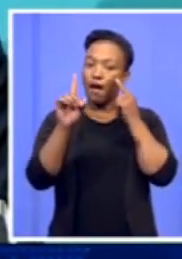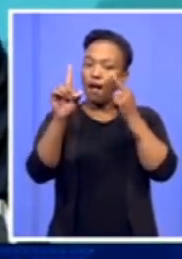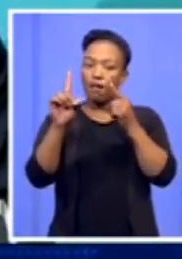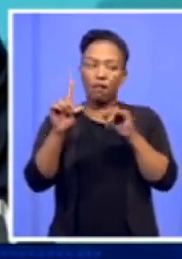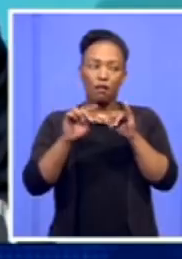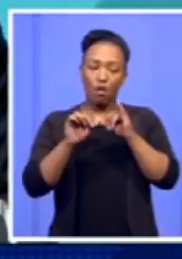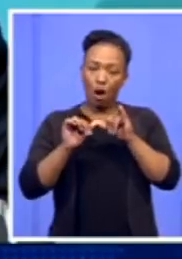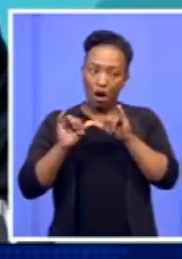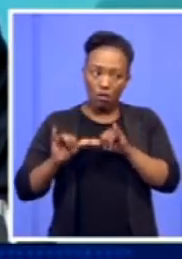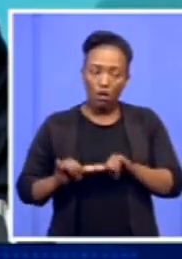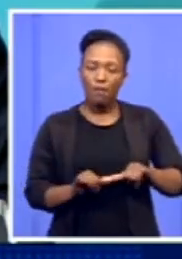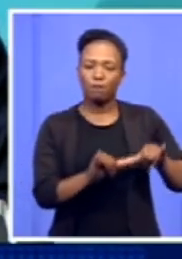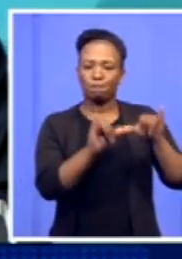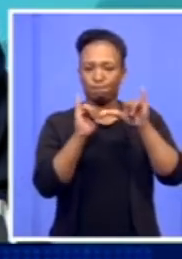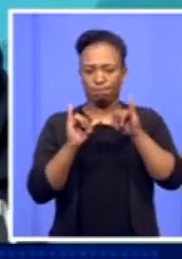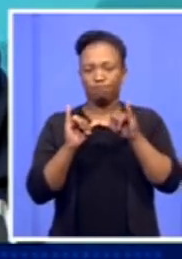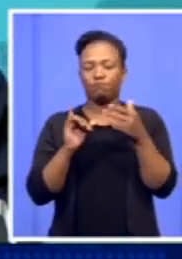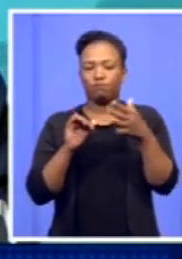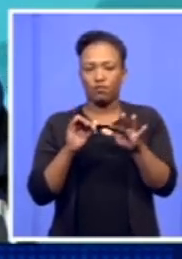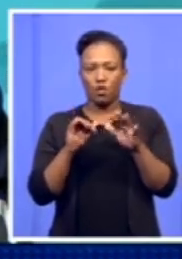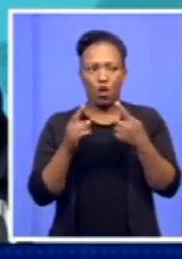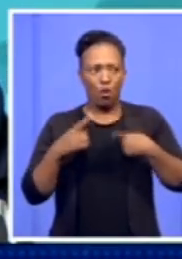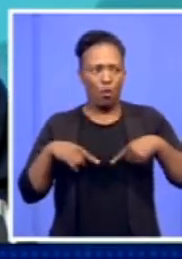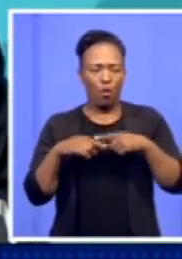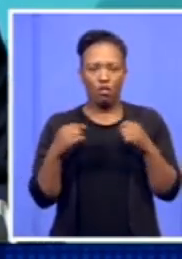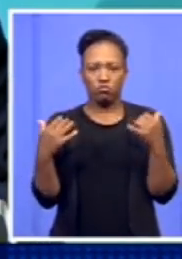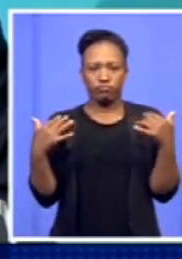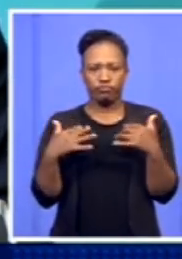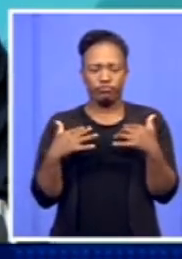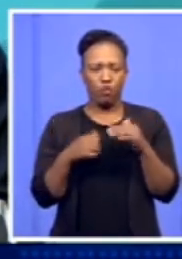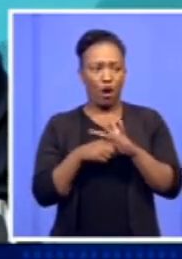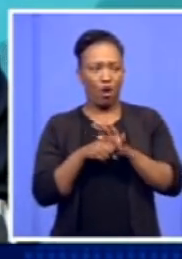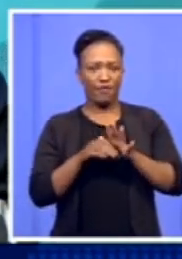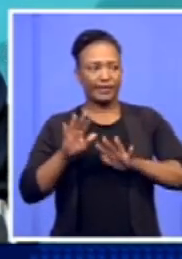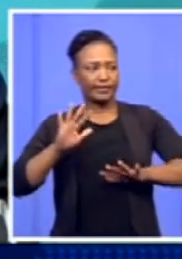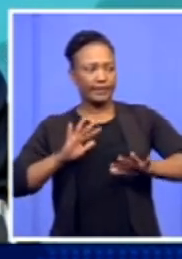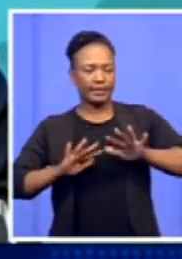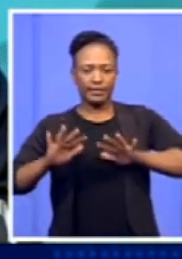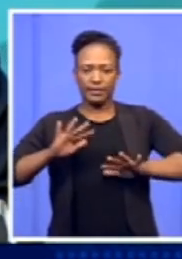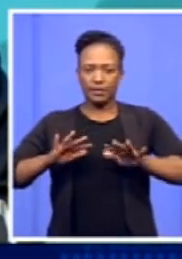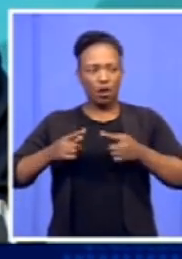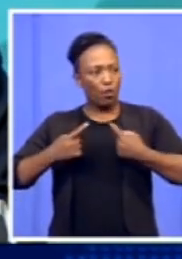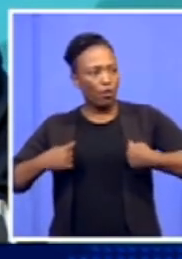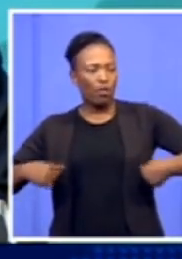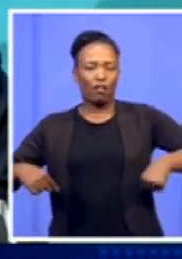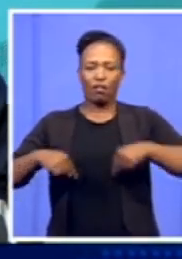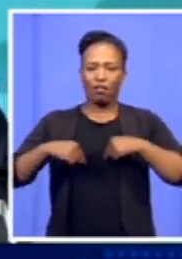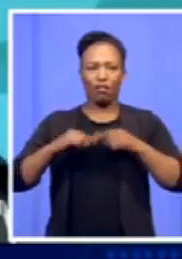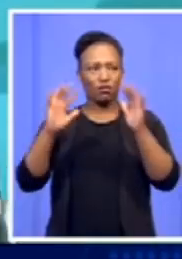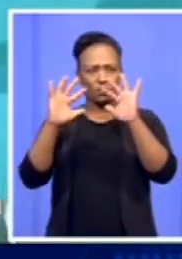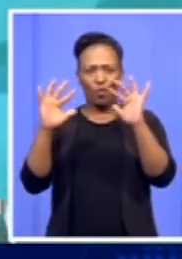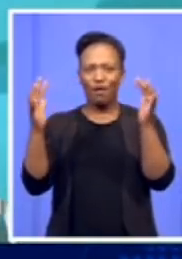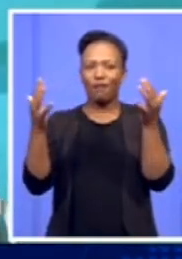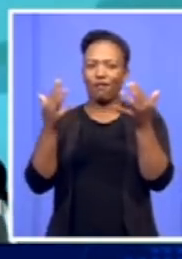been taken by surprise with this pandemic, everybody in the world, and that is why we are making